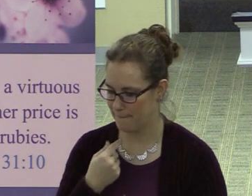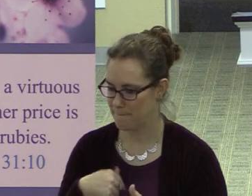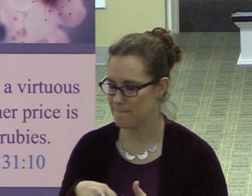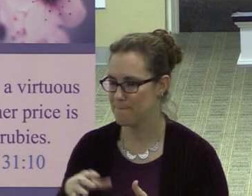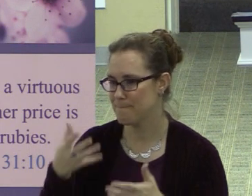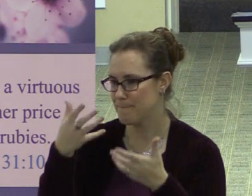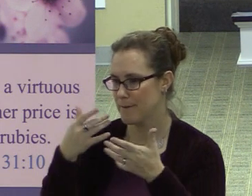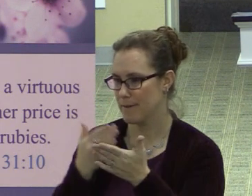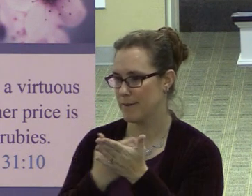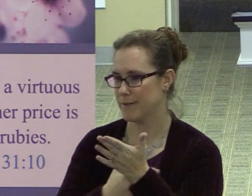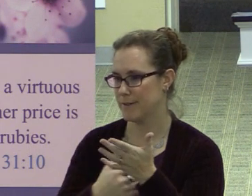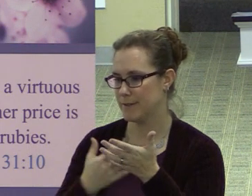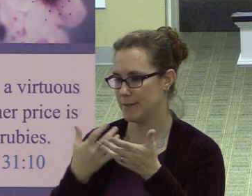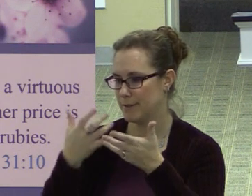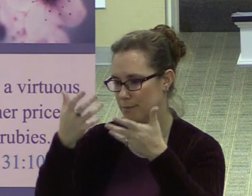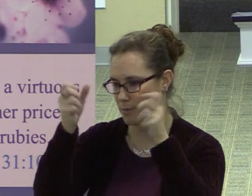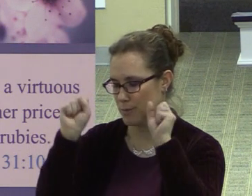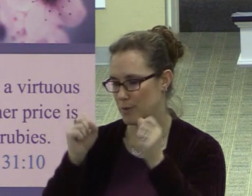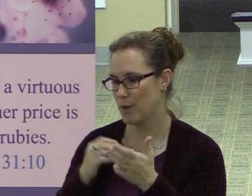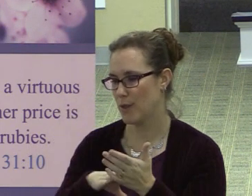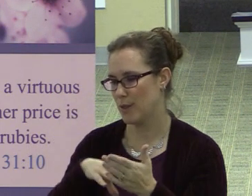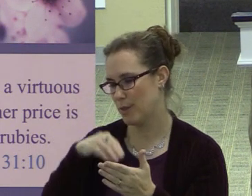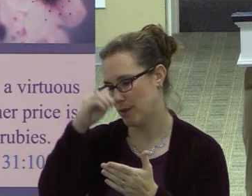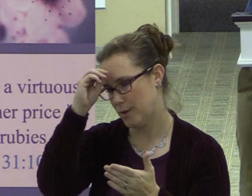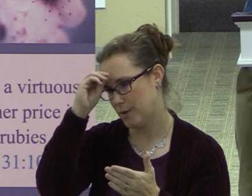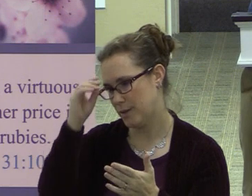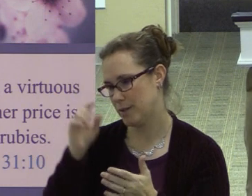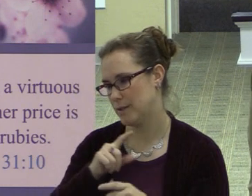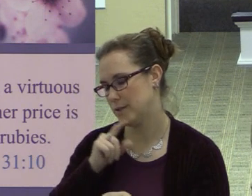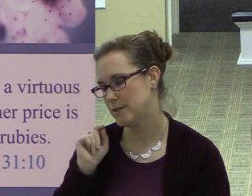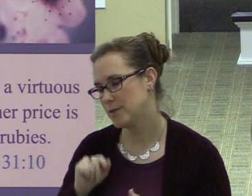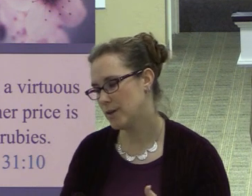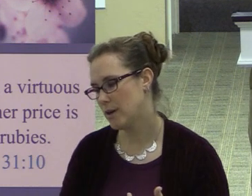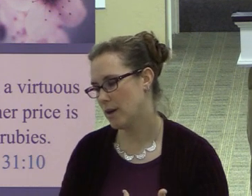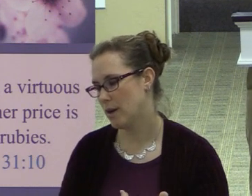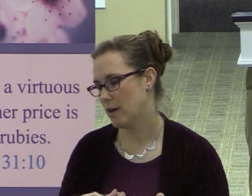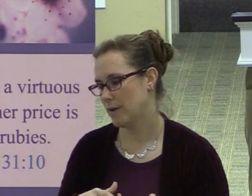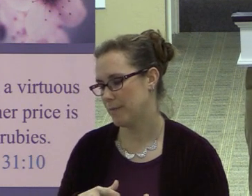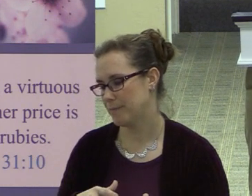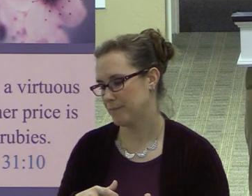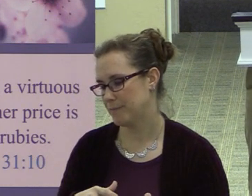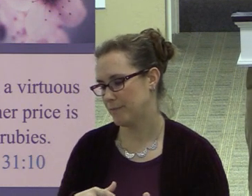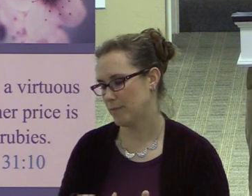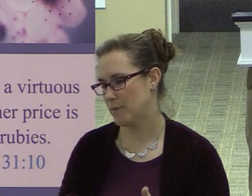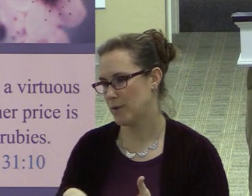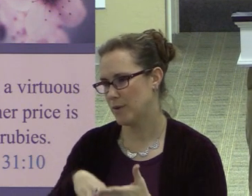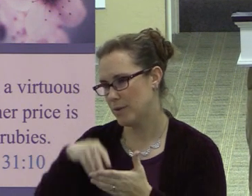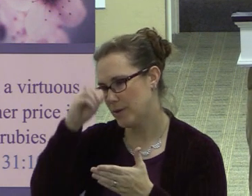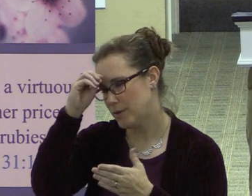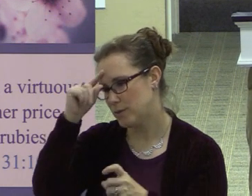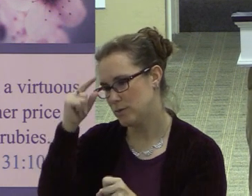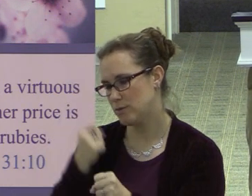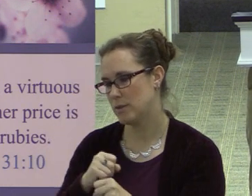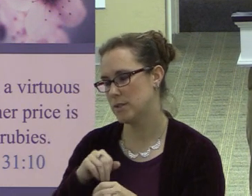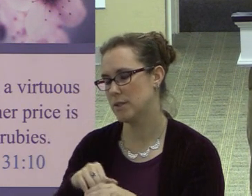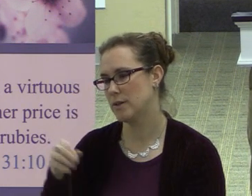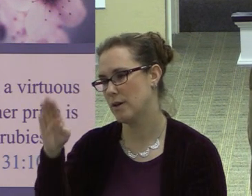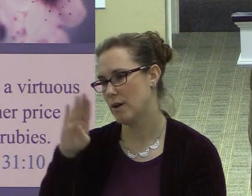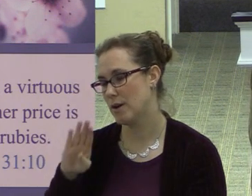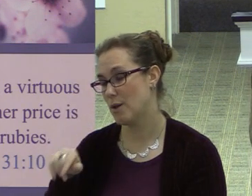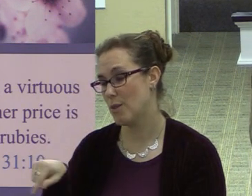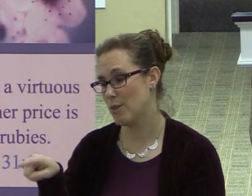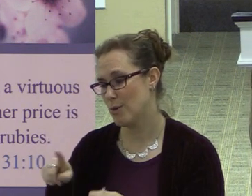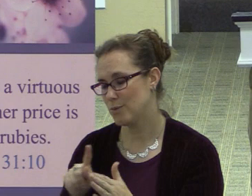learned in the desert about failure. But when you're learning, when you're learning to trust in God, in those